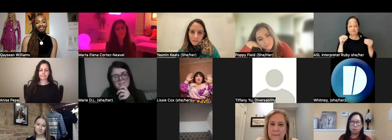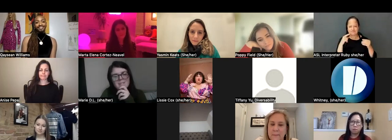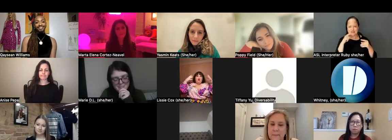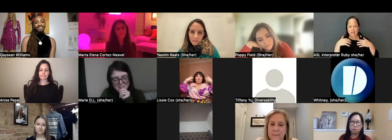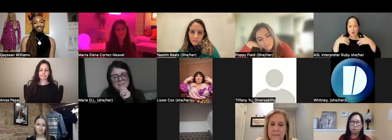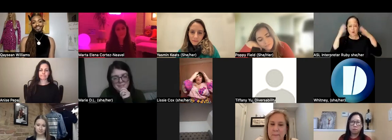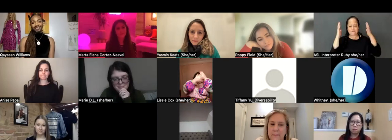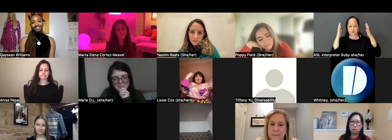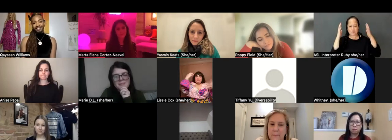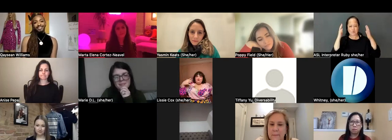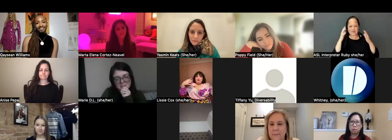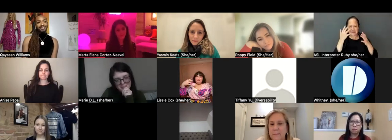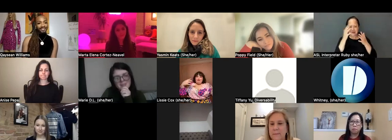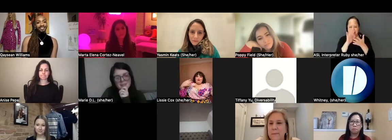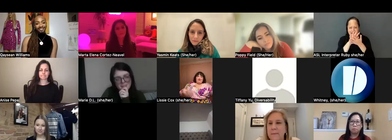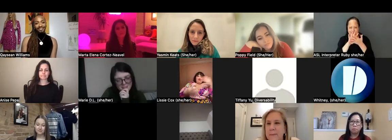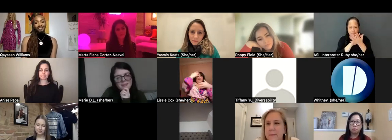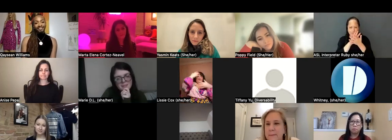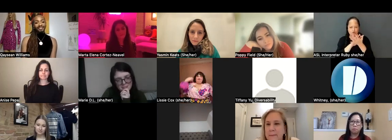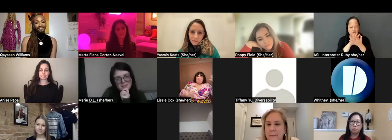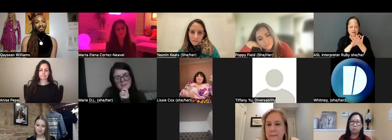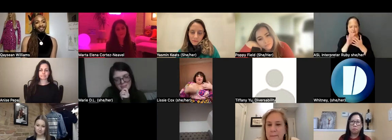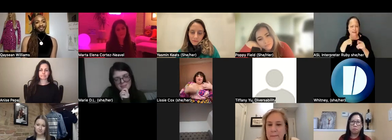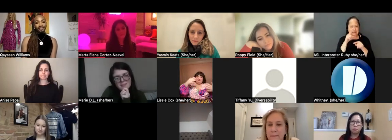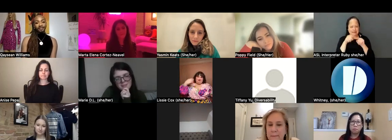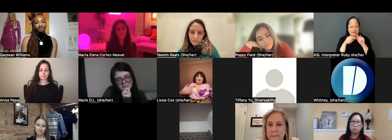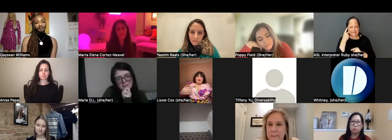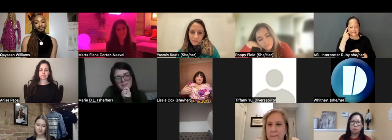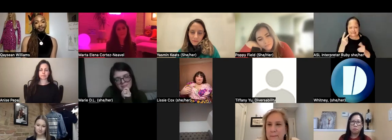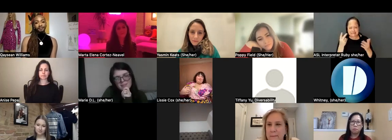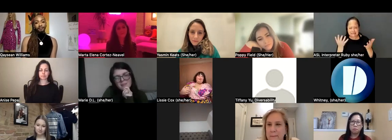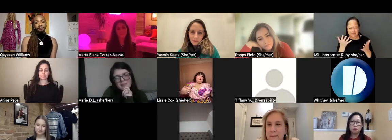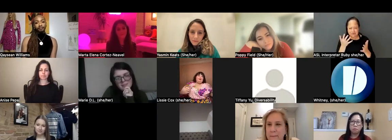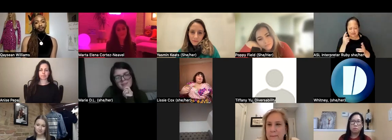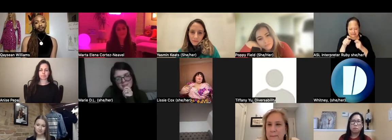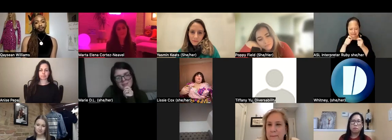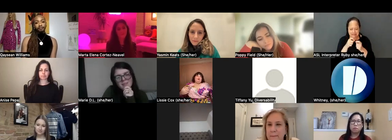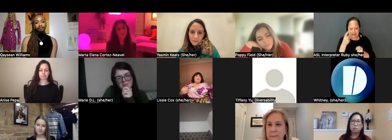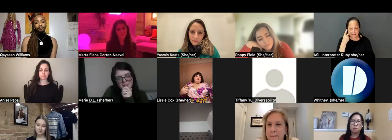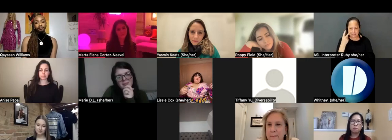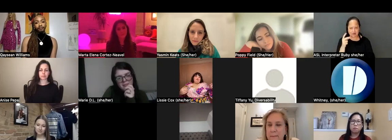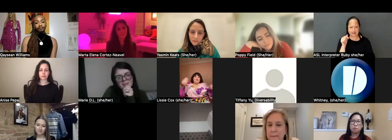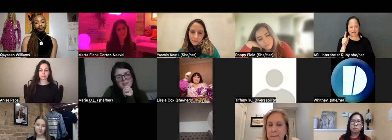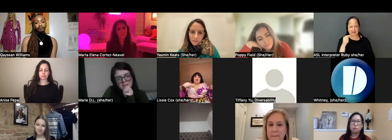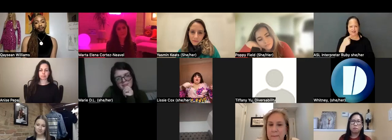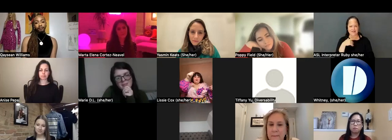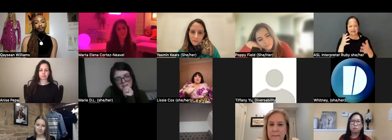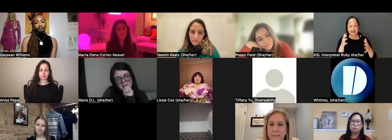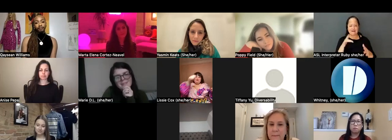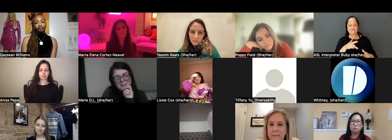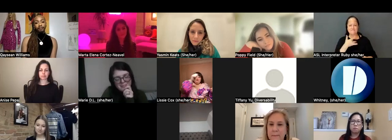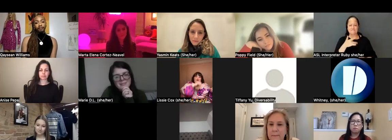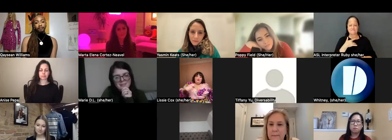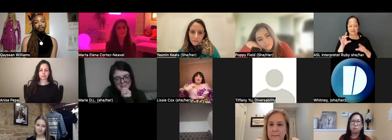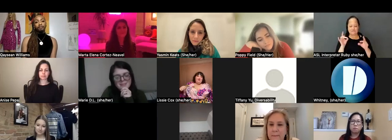like all blurred and I can't see what I'm looking at. So I just kind of feel for textures that